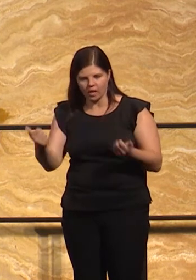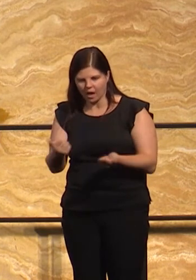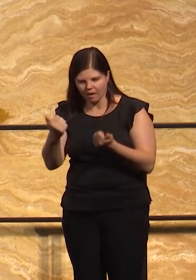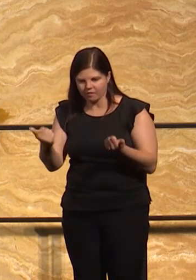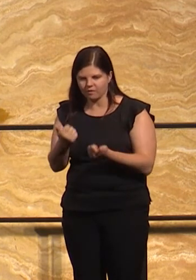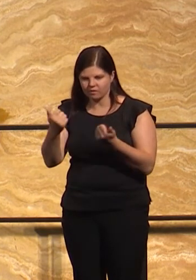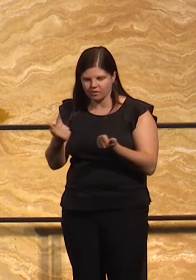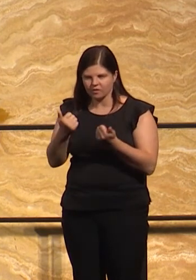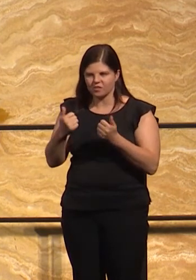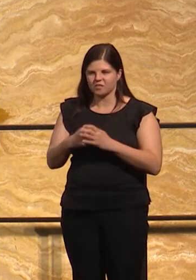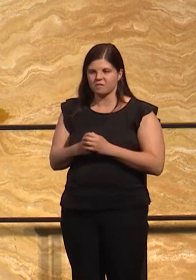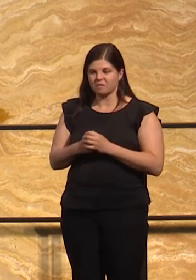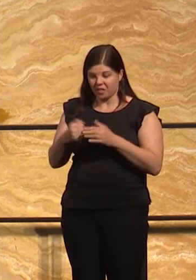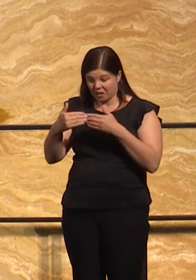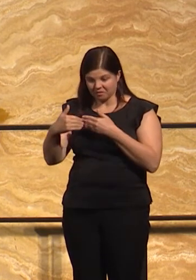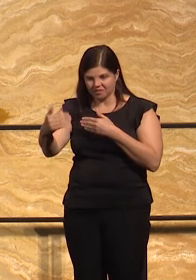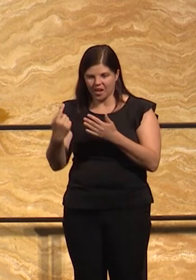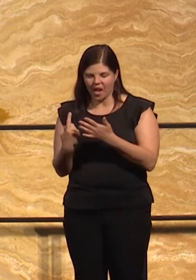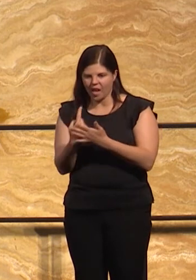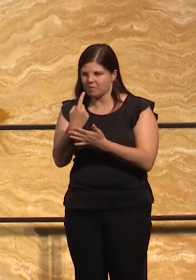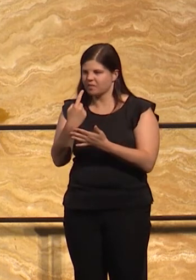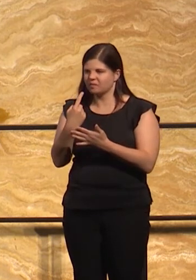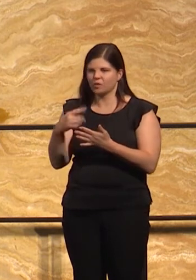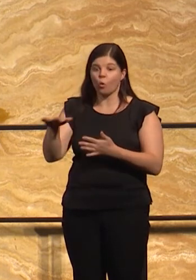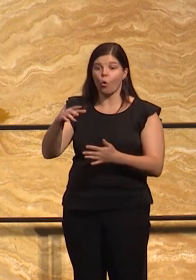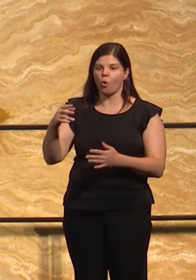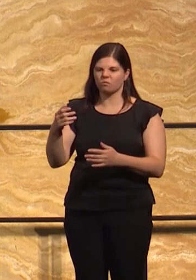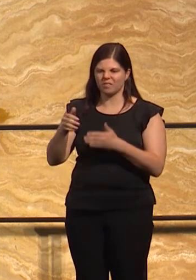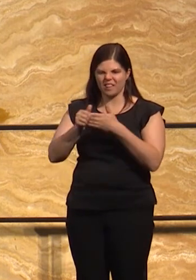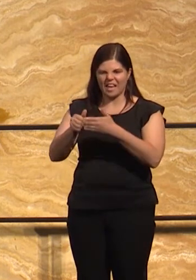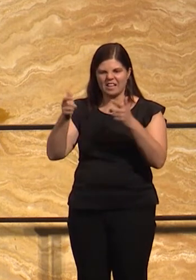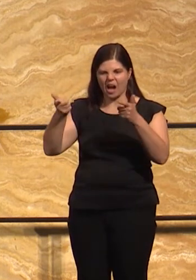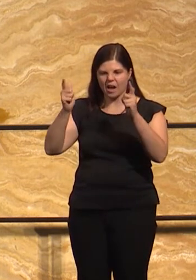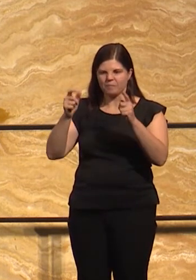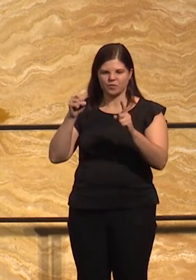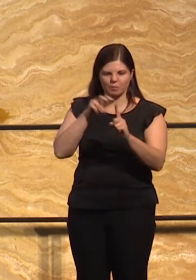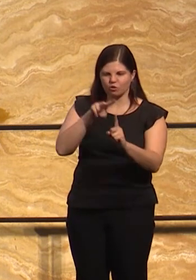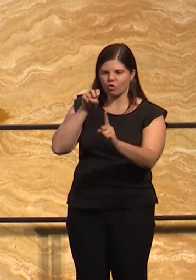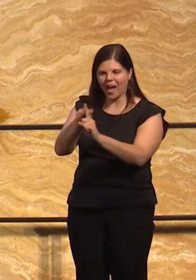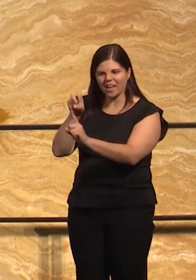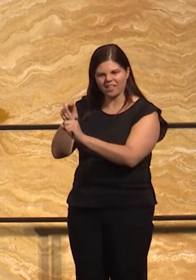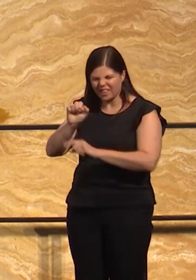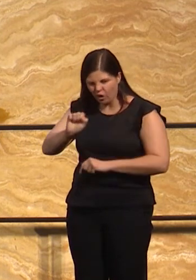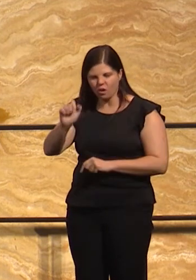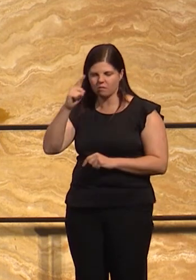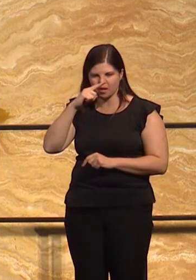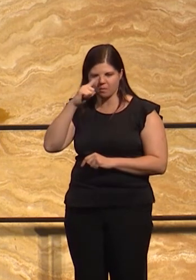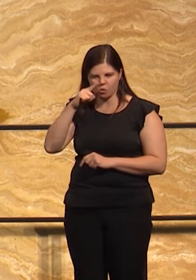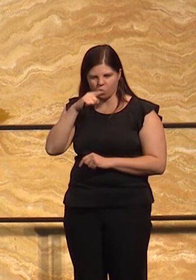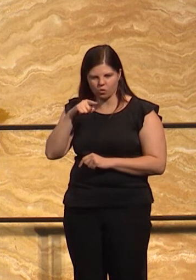But since then, everyone, every leader has betrayed their own people in Congo.